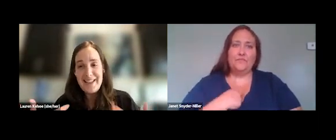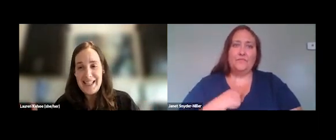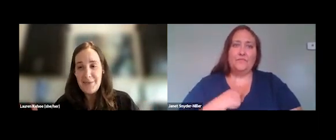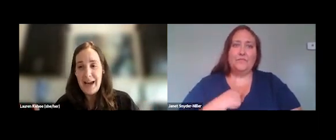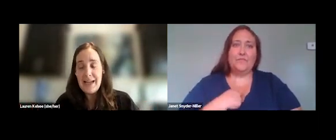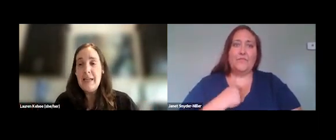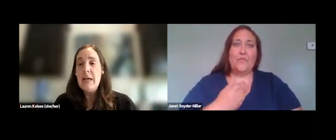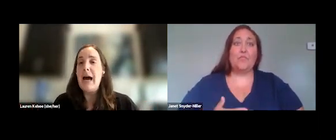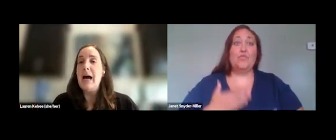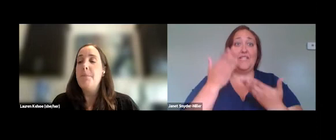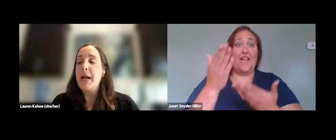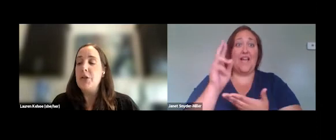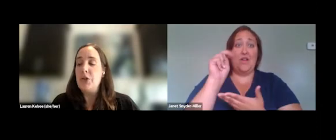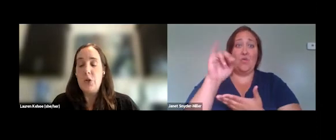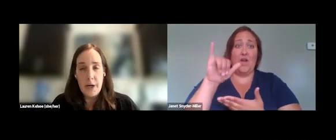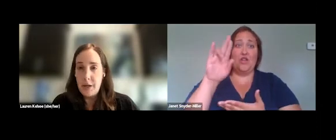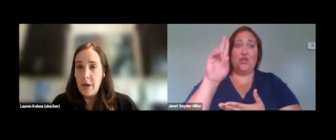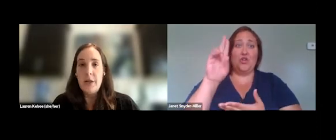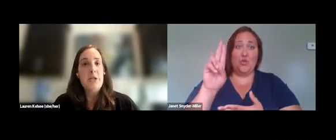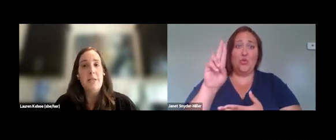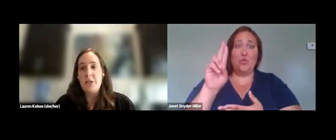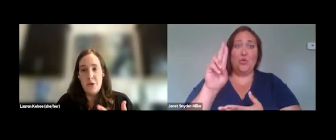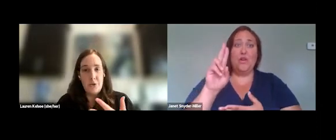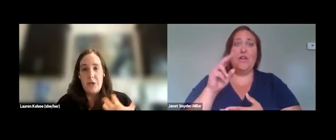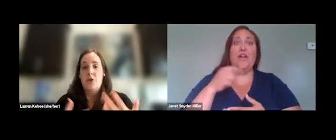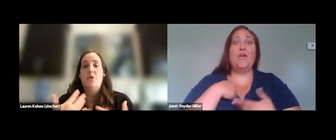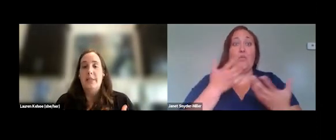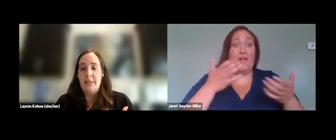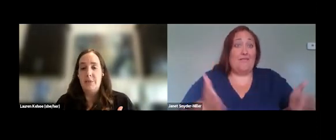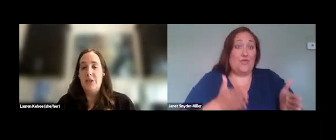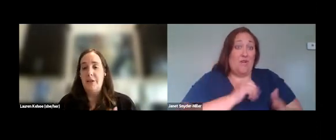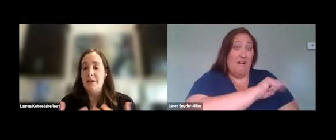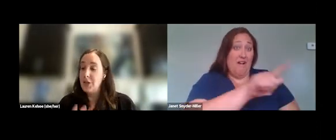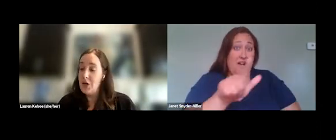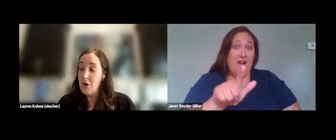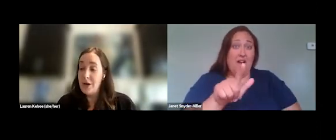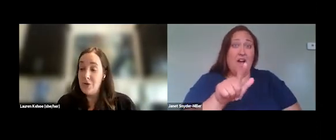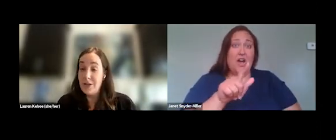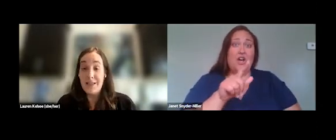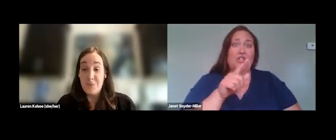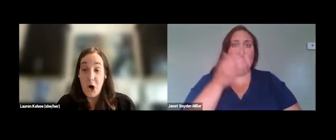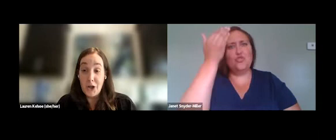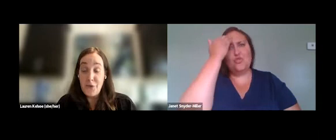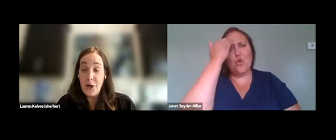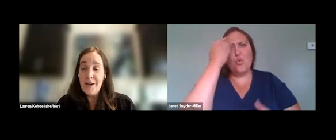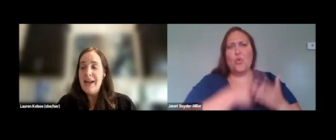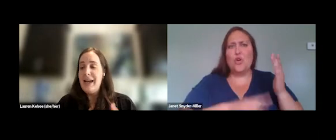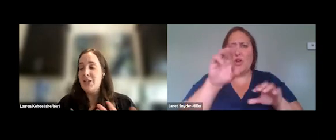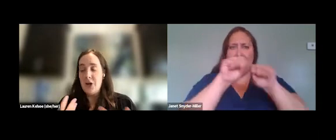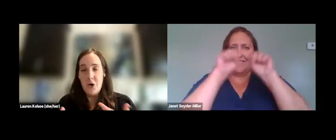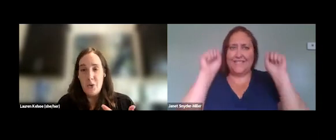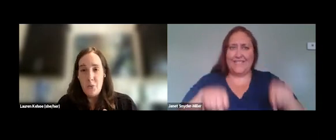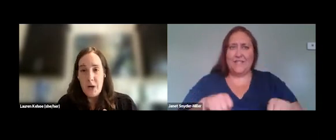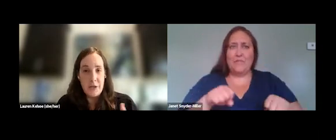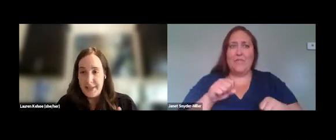NYU identified, but I do want to encourage each of you in your own systems to know what your system calls for and